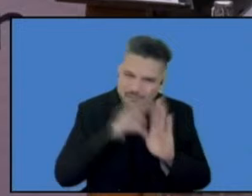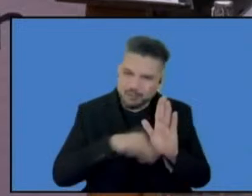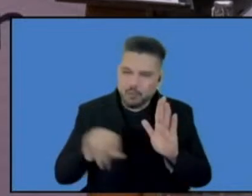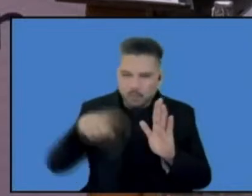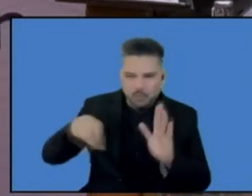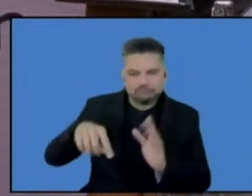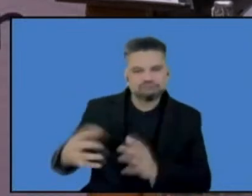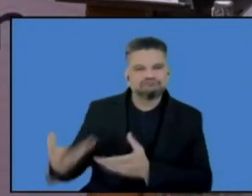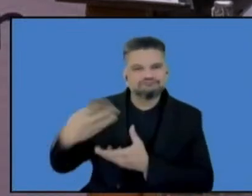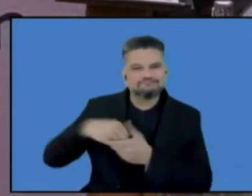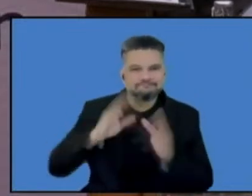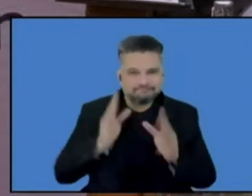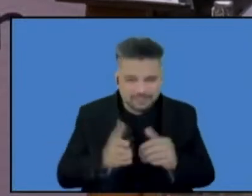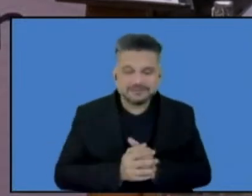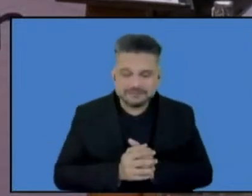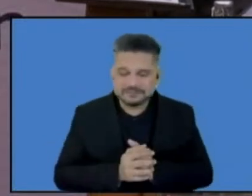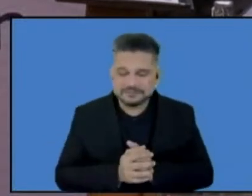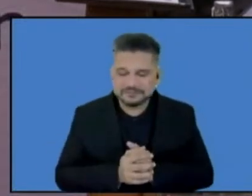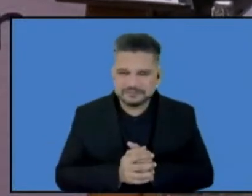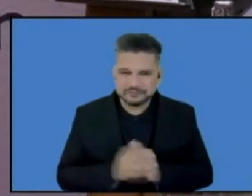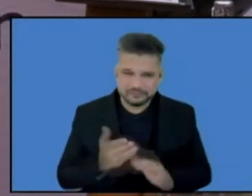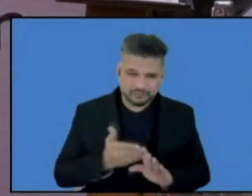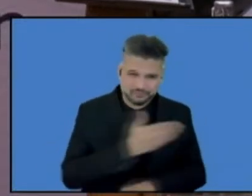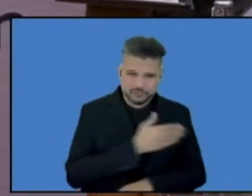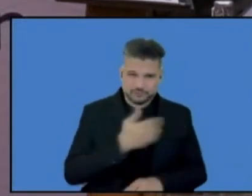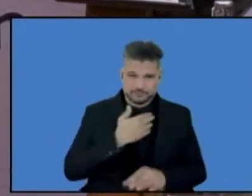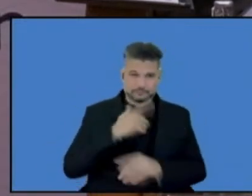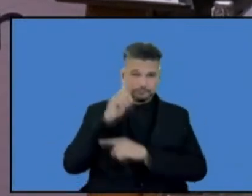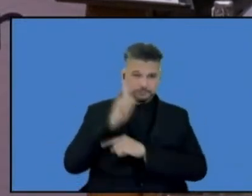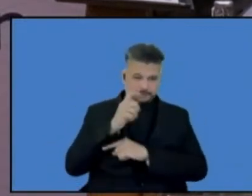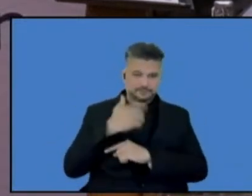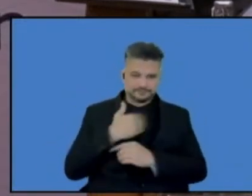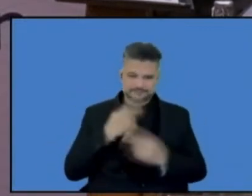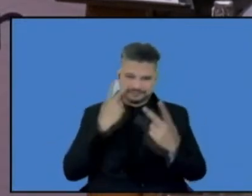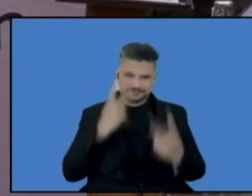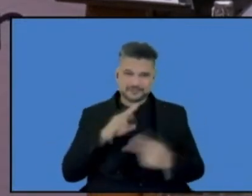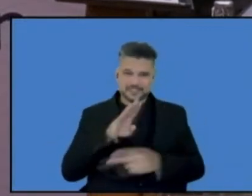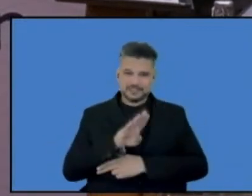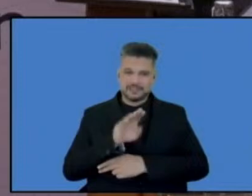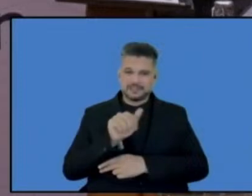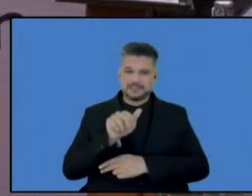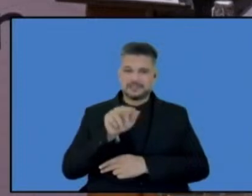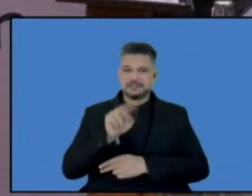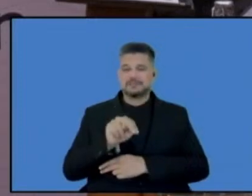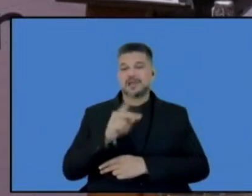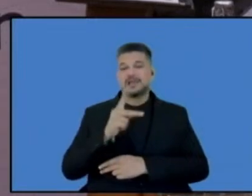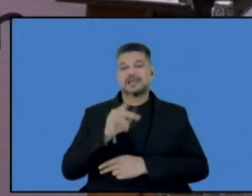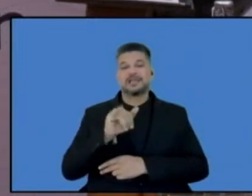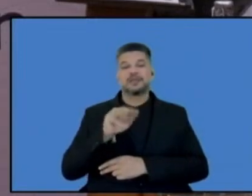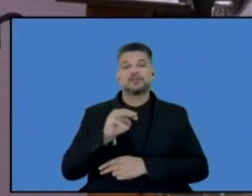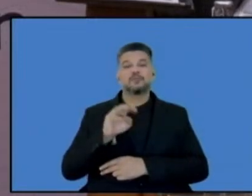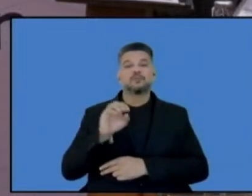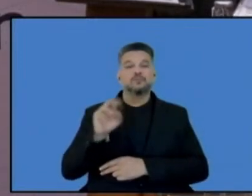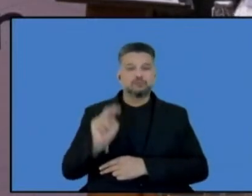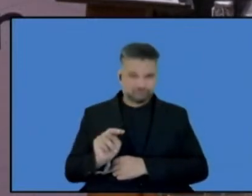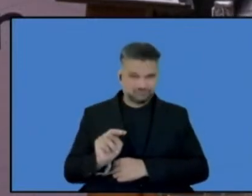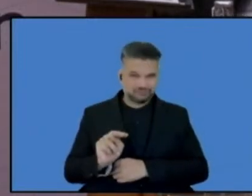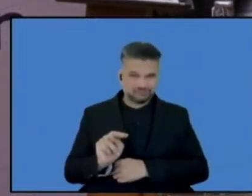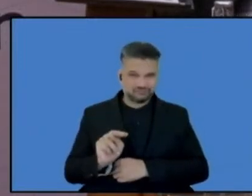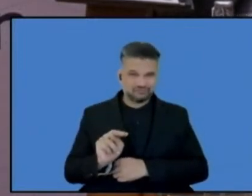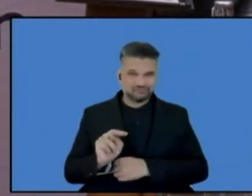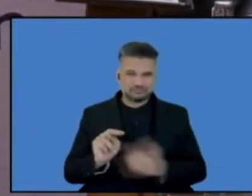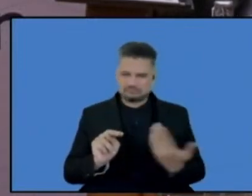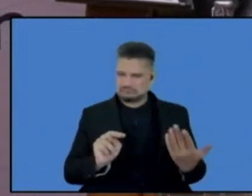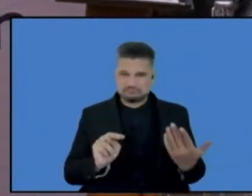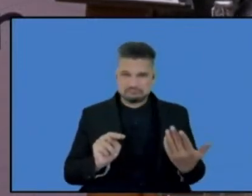looking and talking about Ban Ki-moon, and I kind of challenge myself and challenge everybody to see how